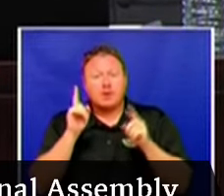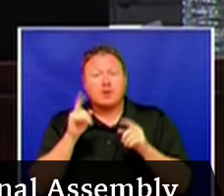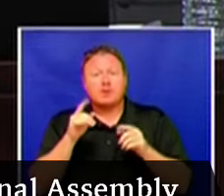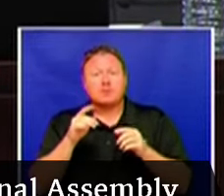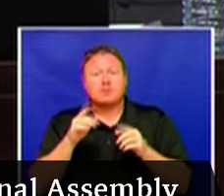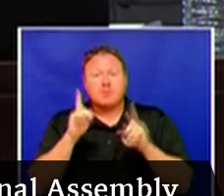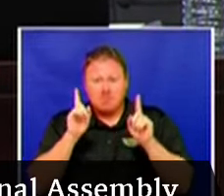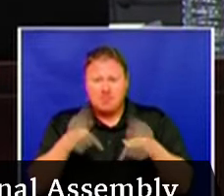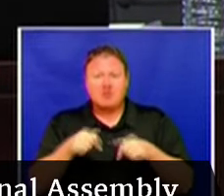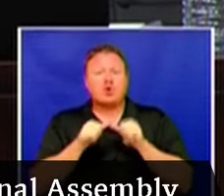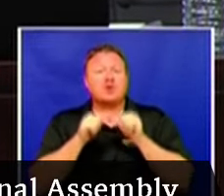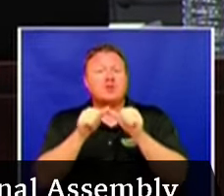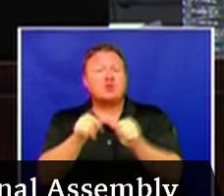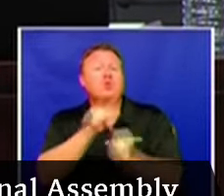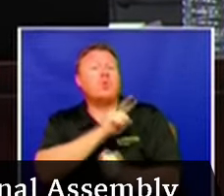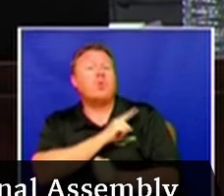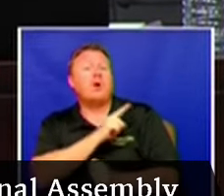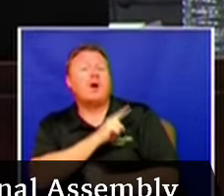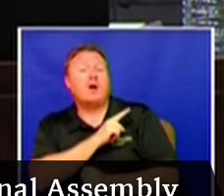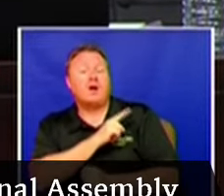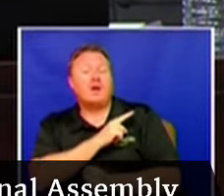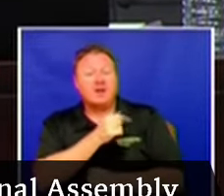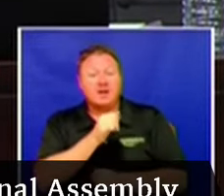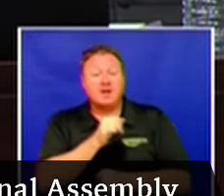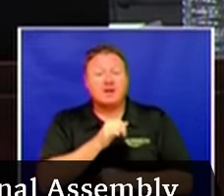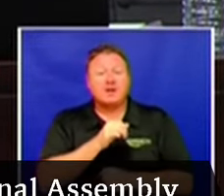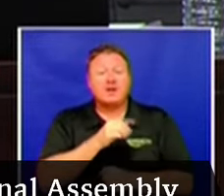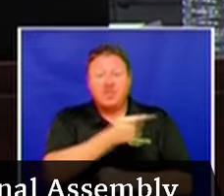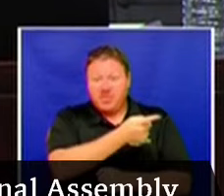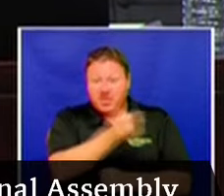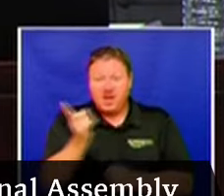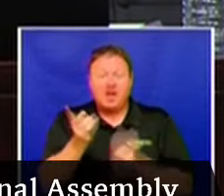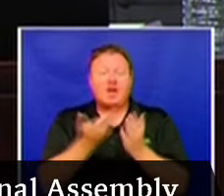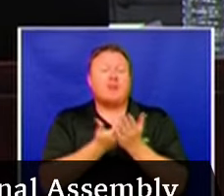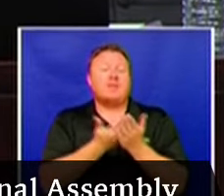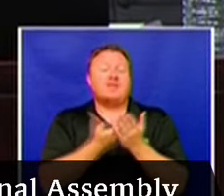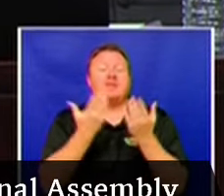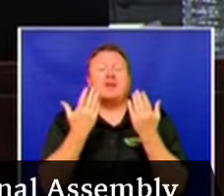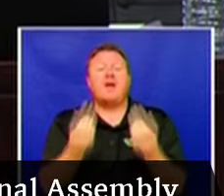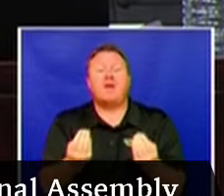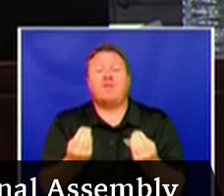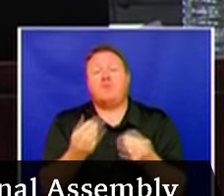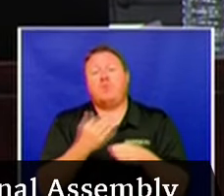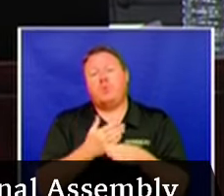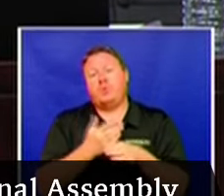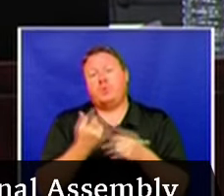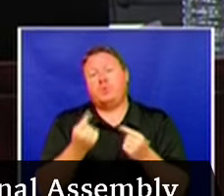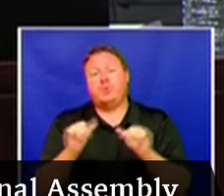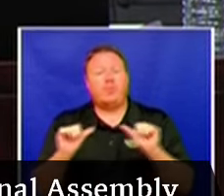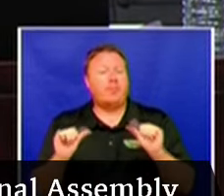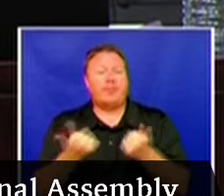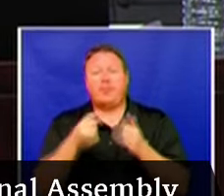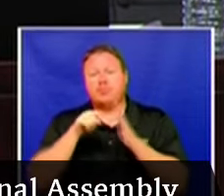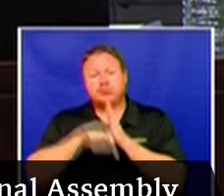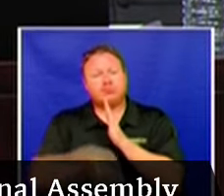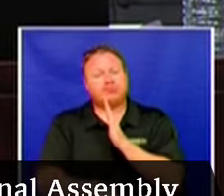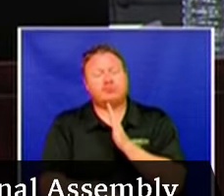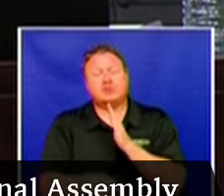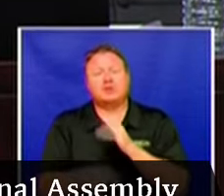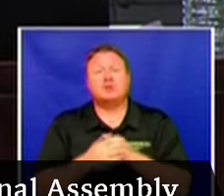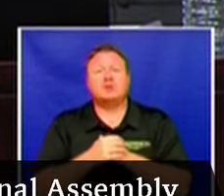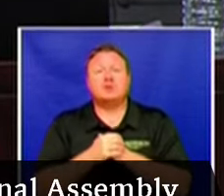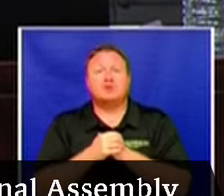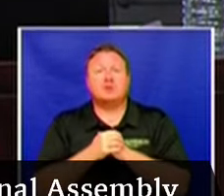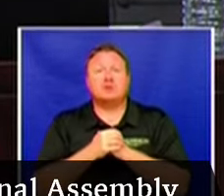main, they tend to have the capacity and the ability to do their work much more thoroughly, and they